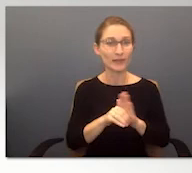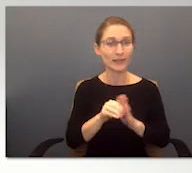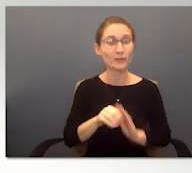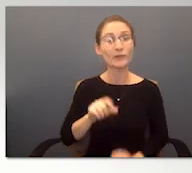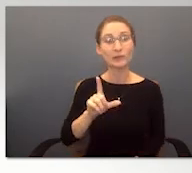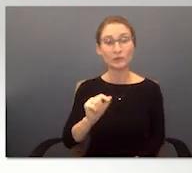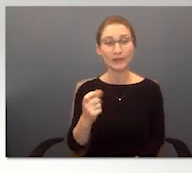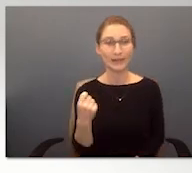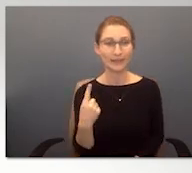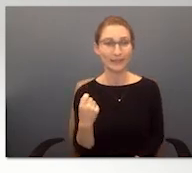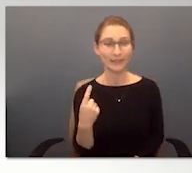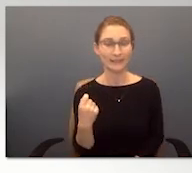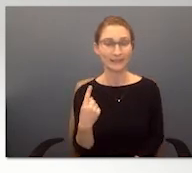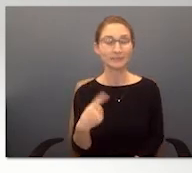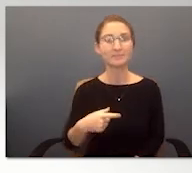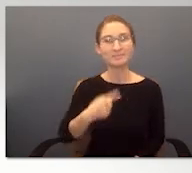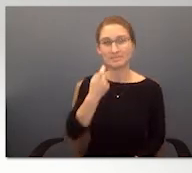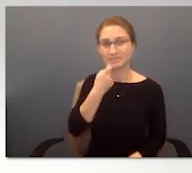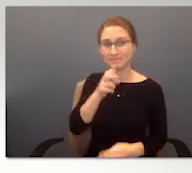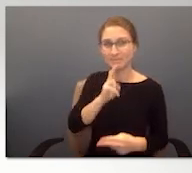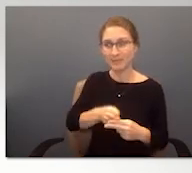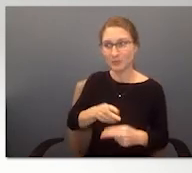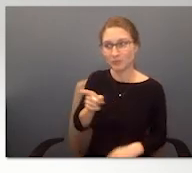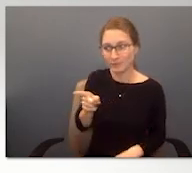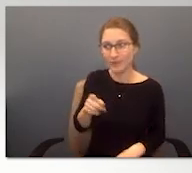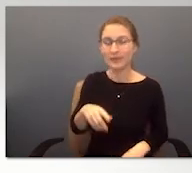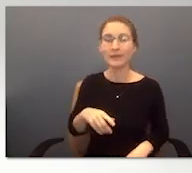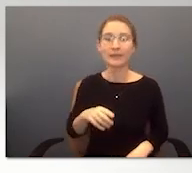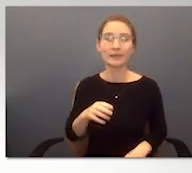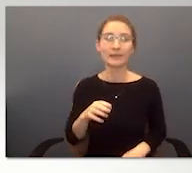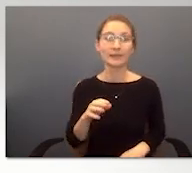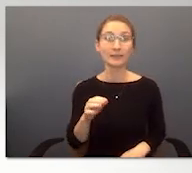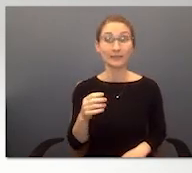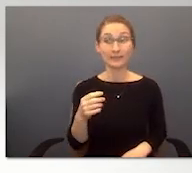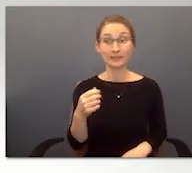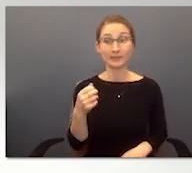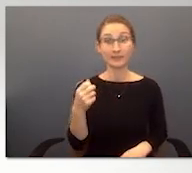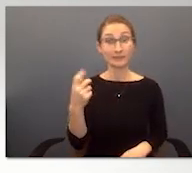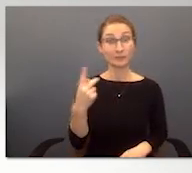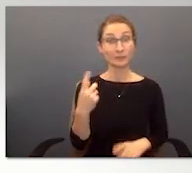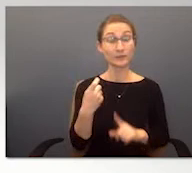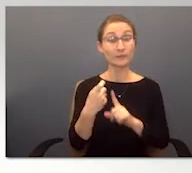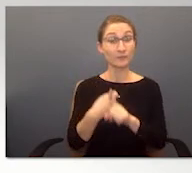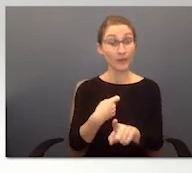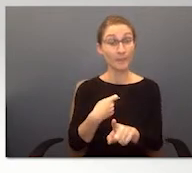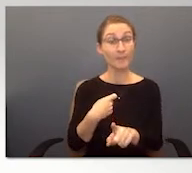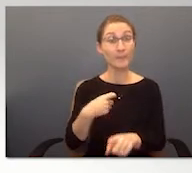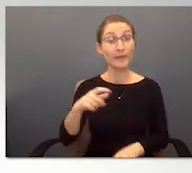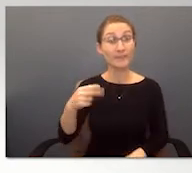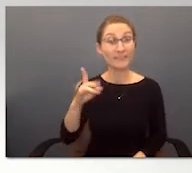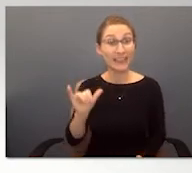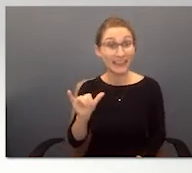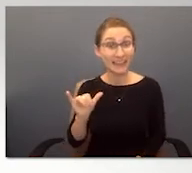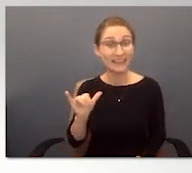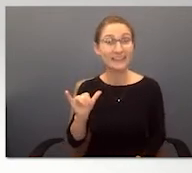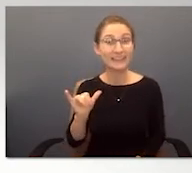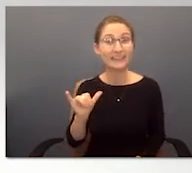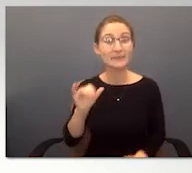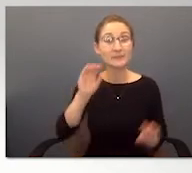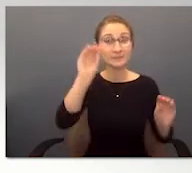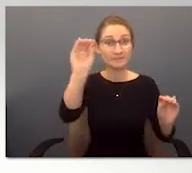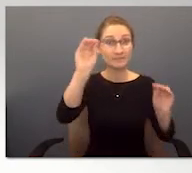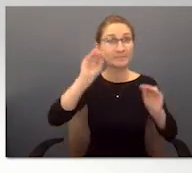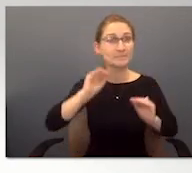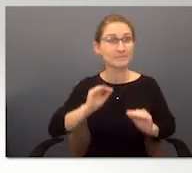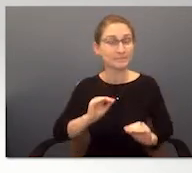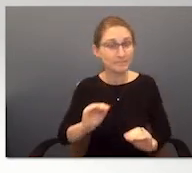2011. And I was just mentioning to Sue, we came from Philadelphia to Melbourne, and really